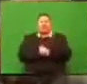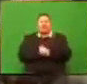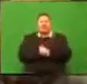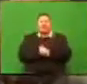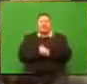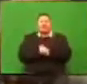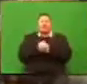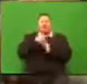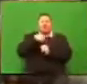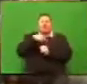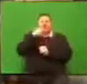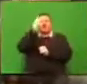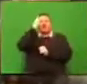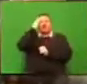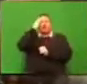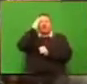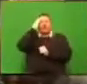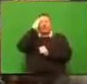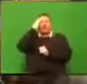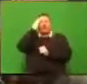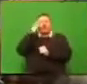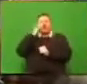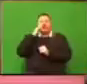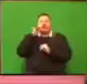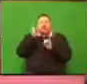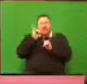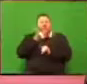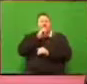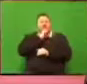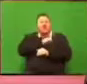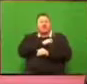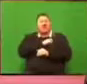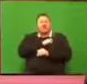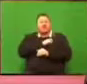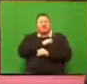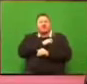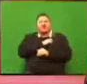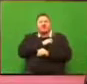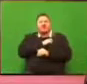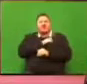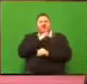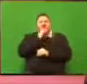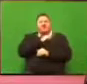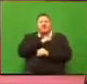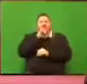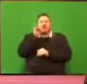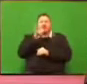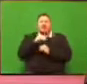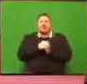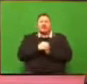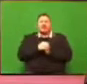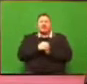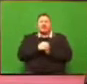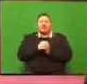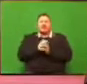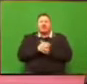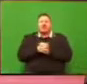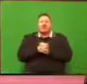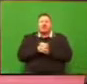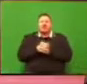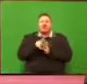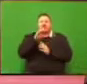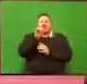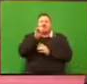We know that. That is a fact. That is a fact. Now,